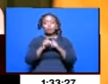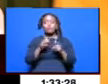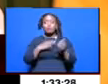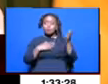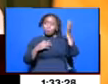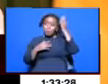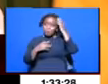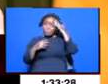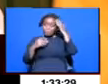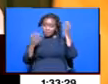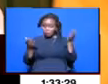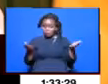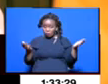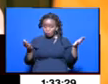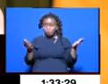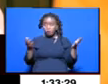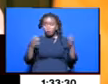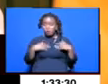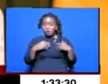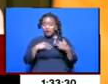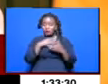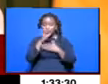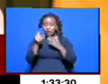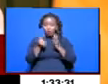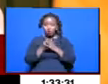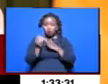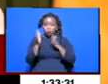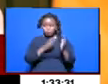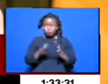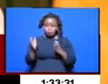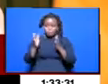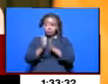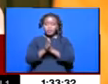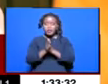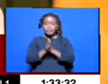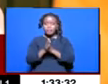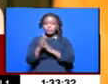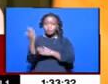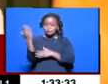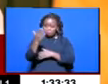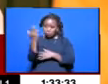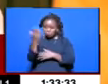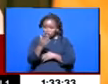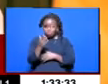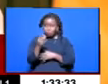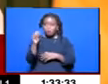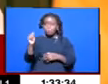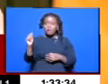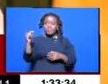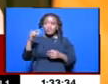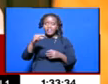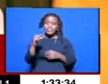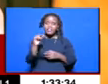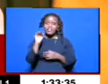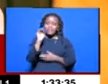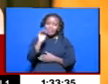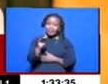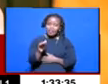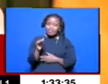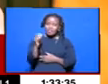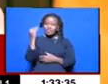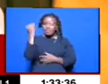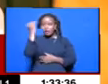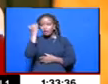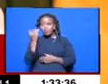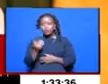taken into cognizance the submissions by the Attorney General urging the court to find that